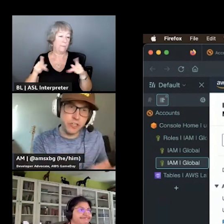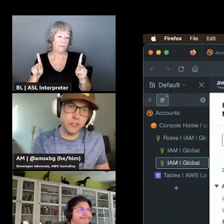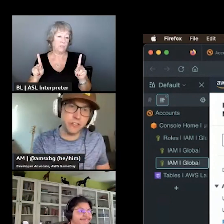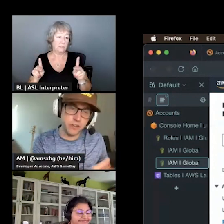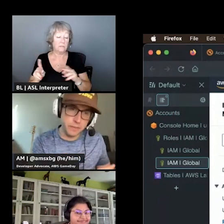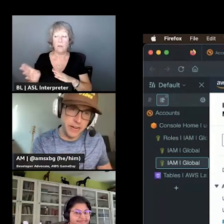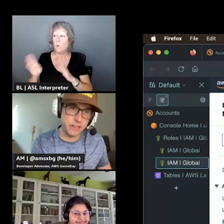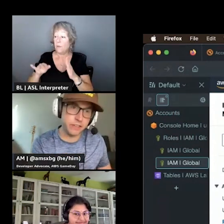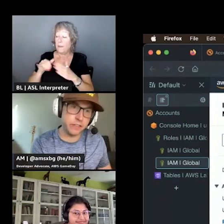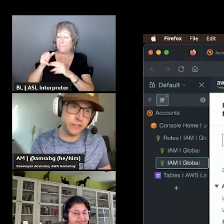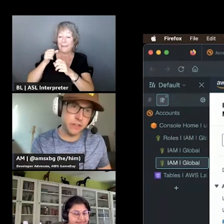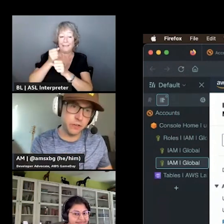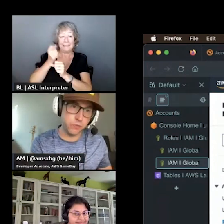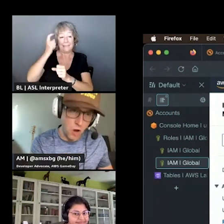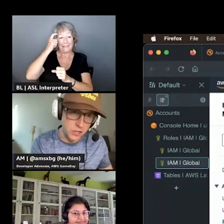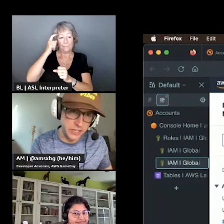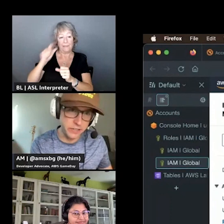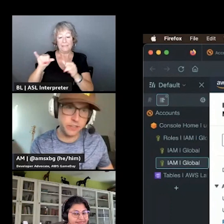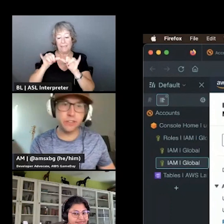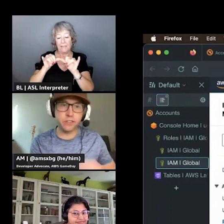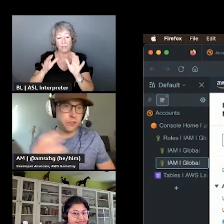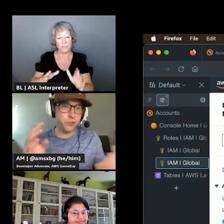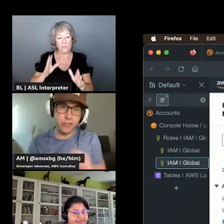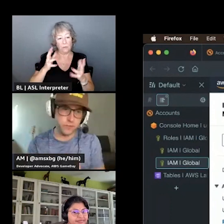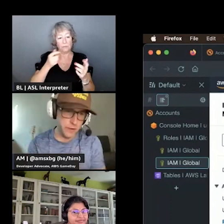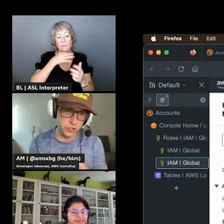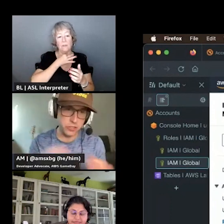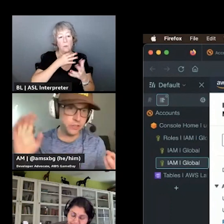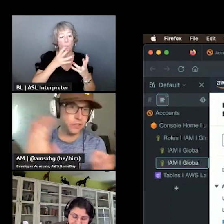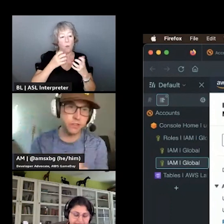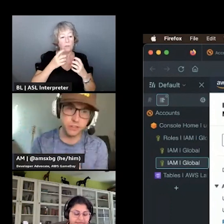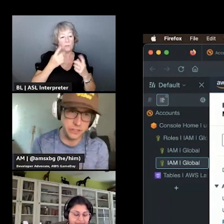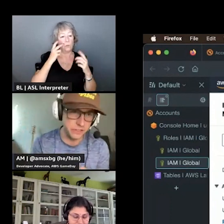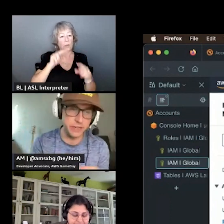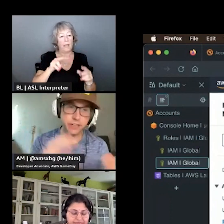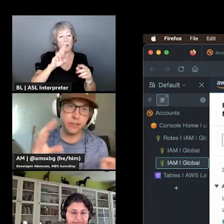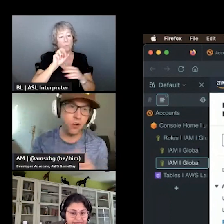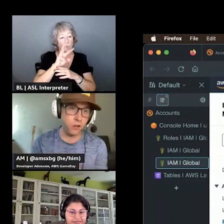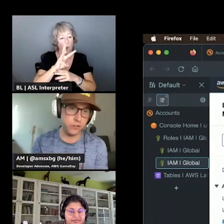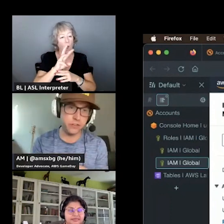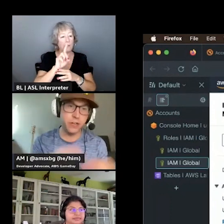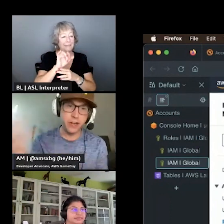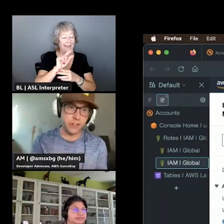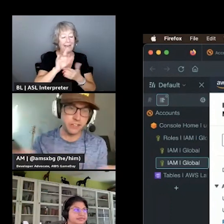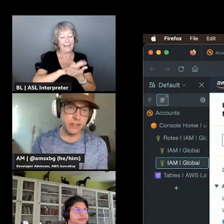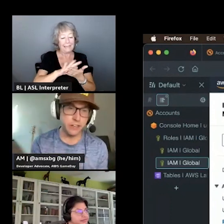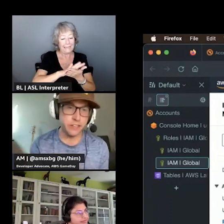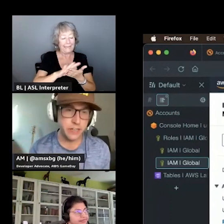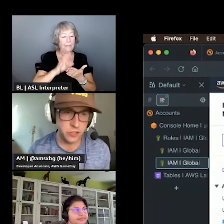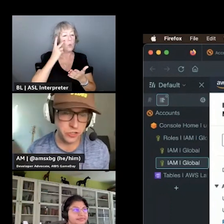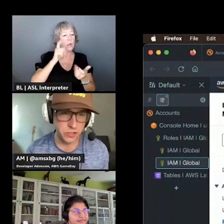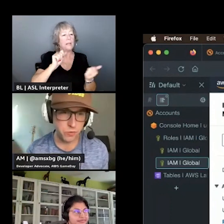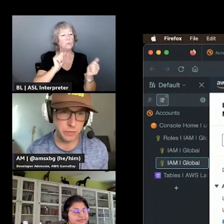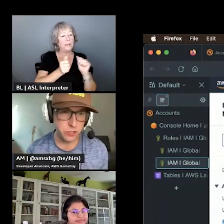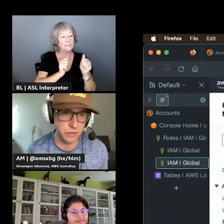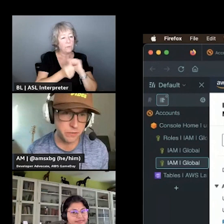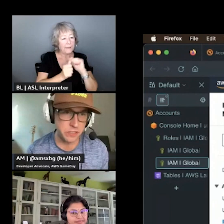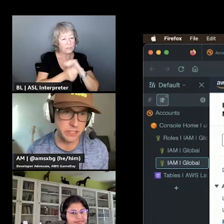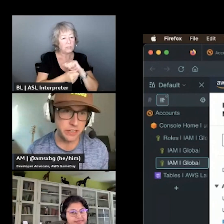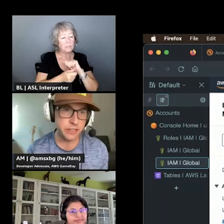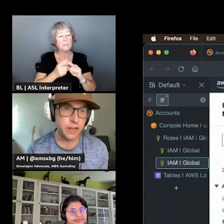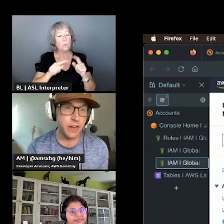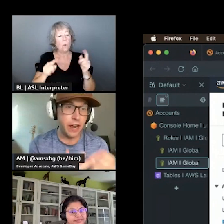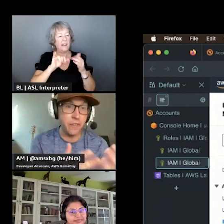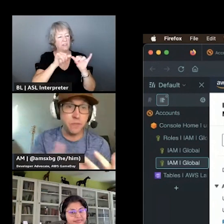the engineer is going to be accessing the raw data to do transformations, to clean the data, all the things that a data engineer would be doing